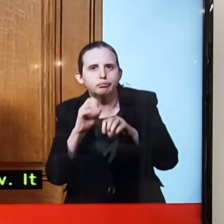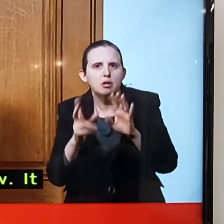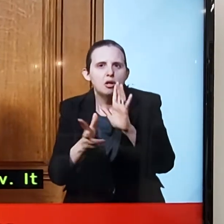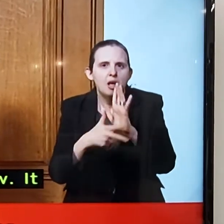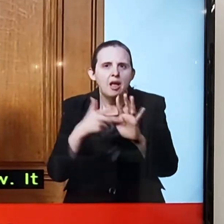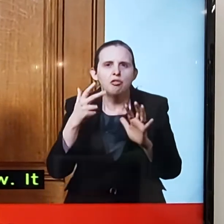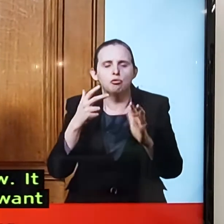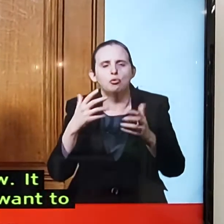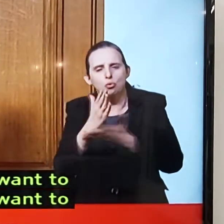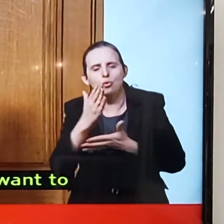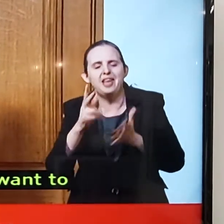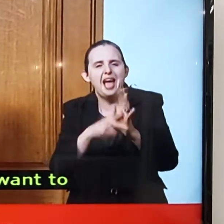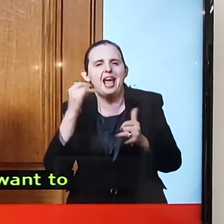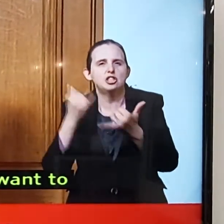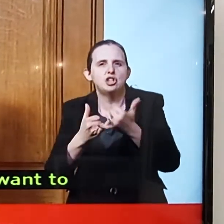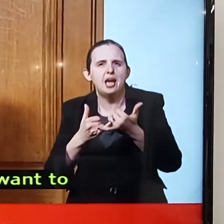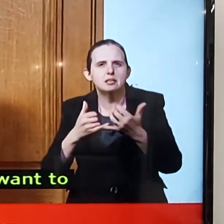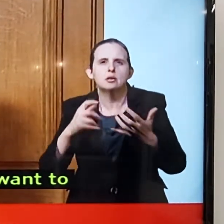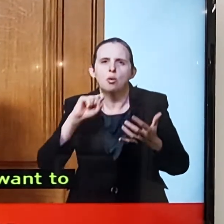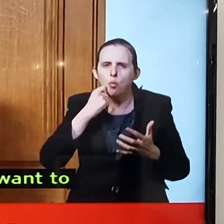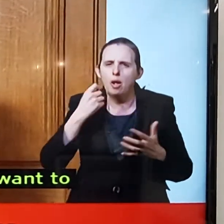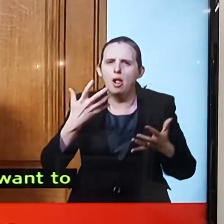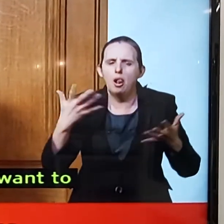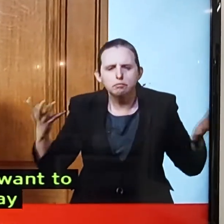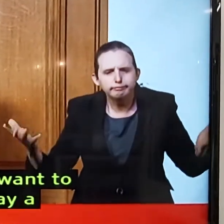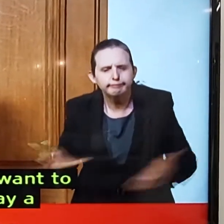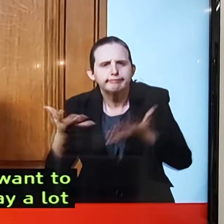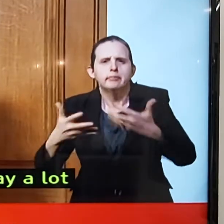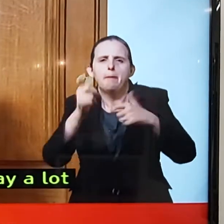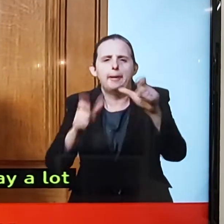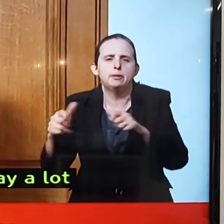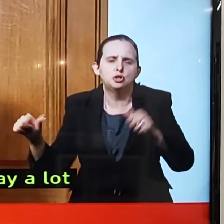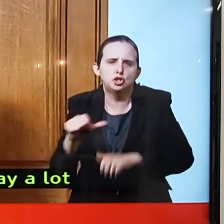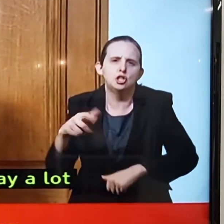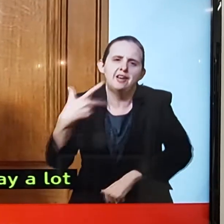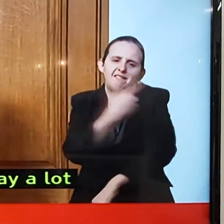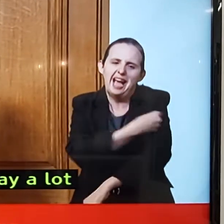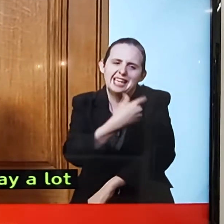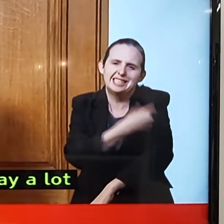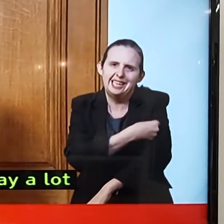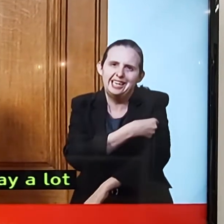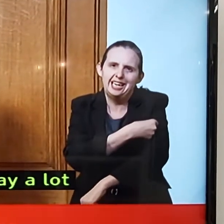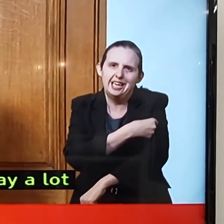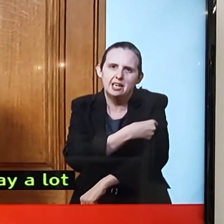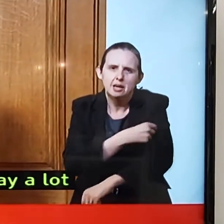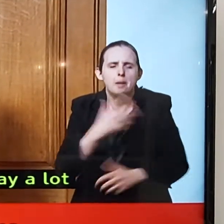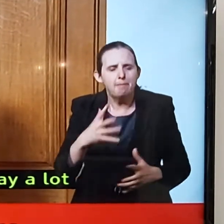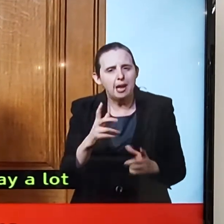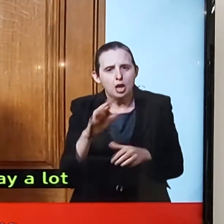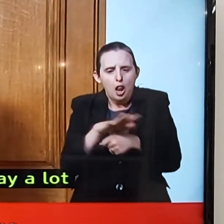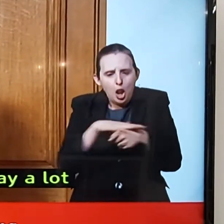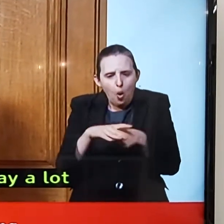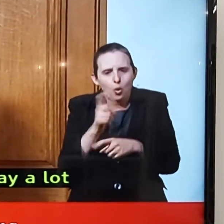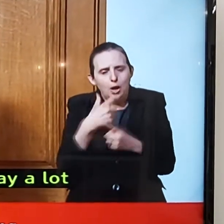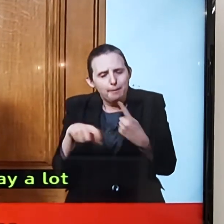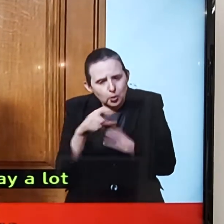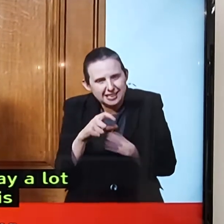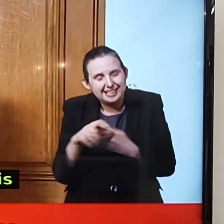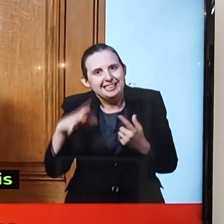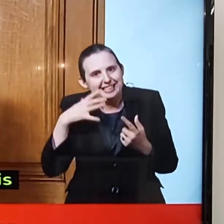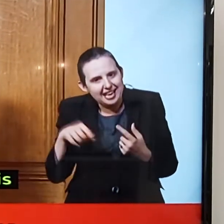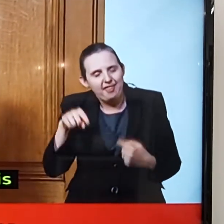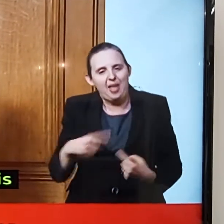NHSE and is promoting that data. The important thing is that local communities have the granularity, the real level of data